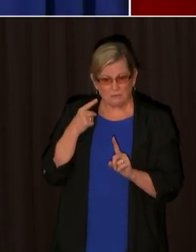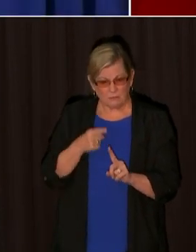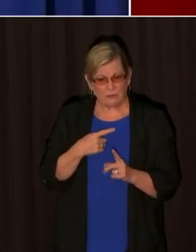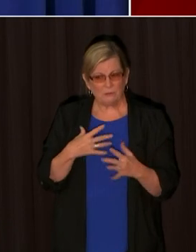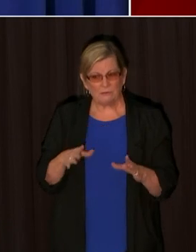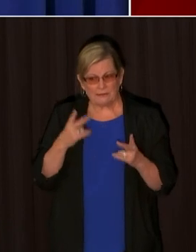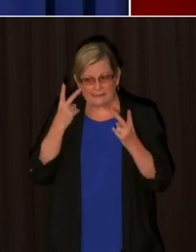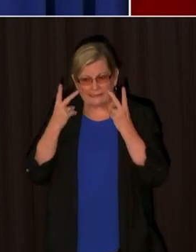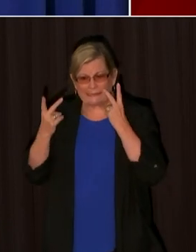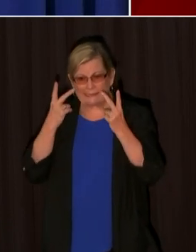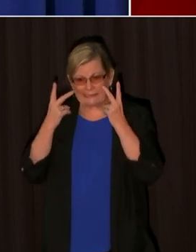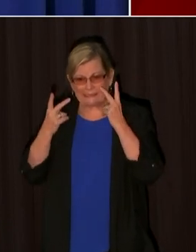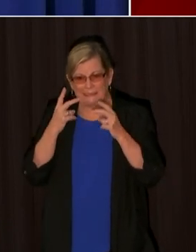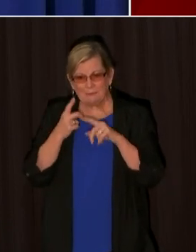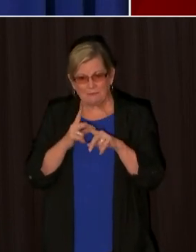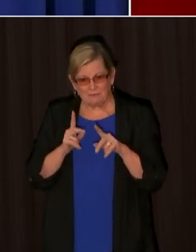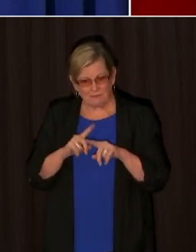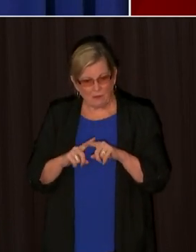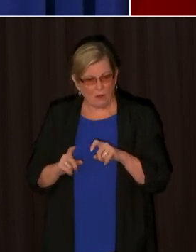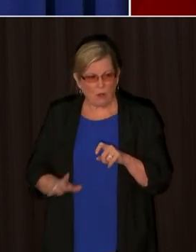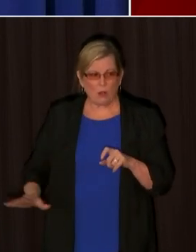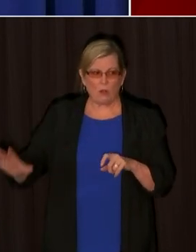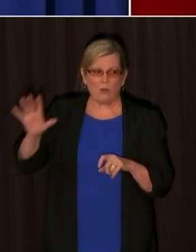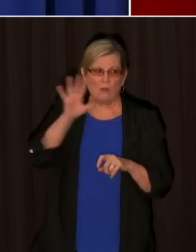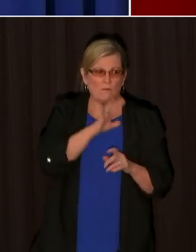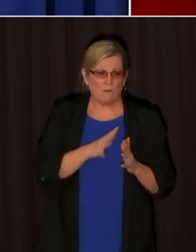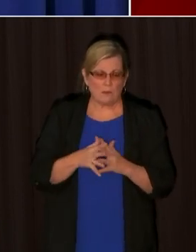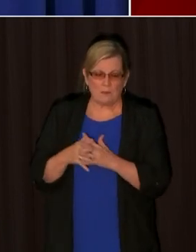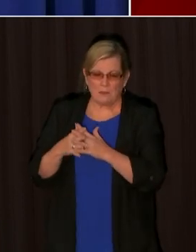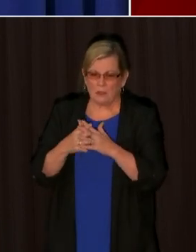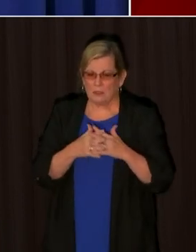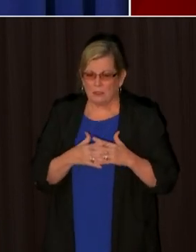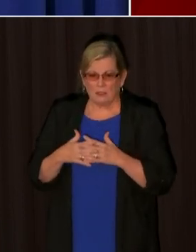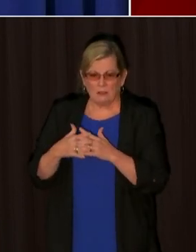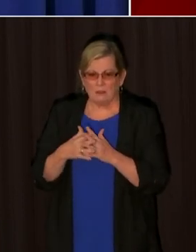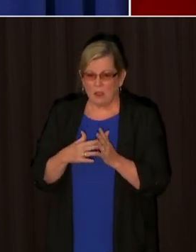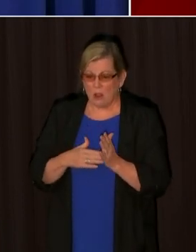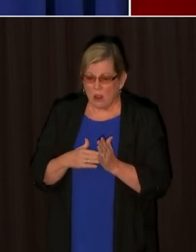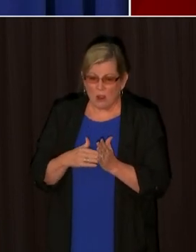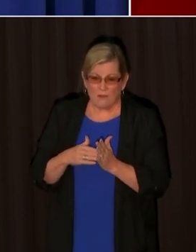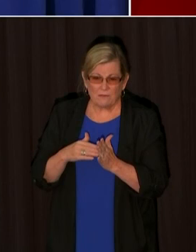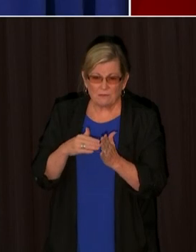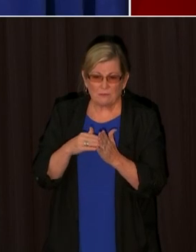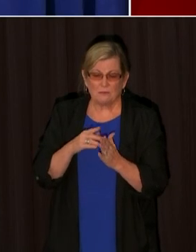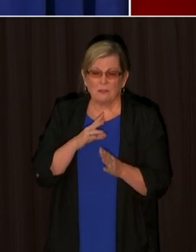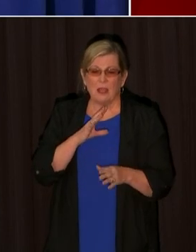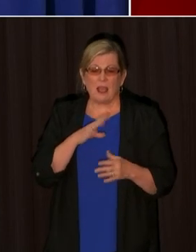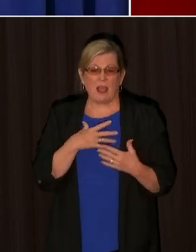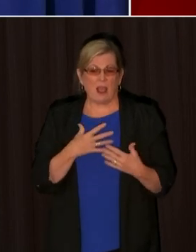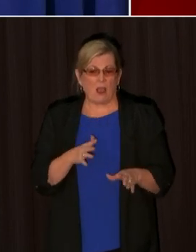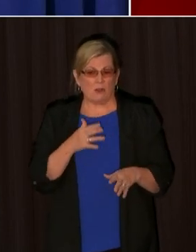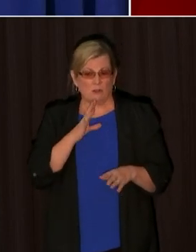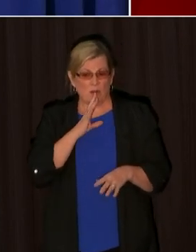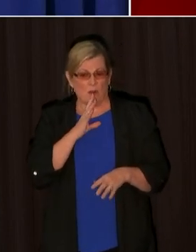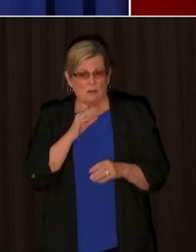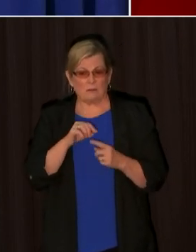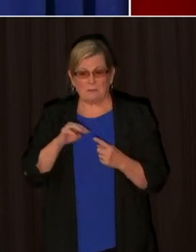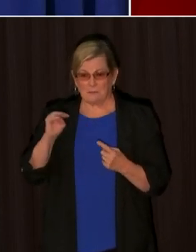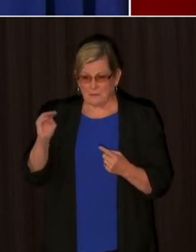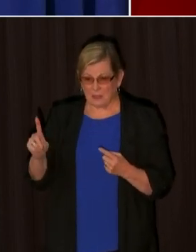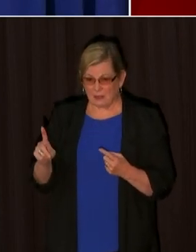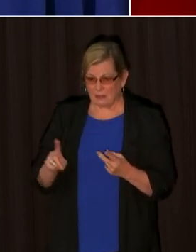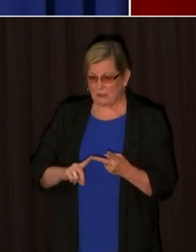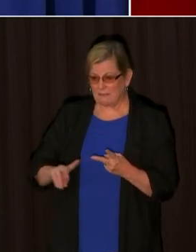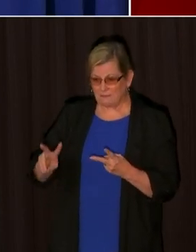across the country. I routinely speak with my colleagues in Maryland, Virginia, Delaware,